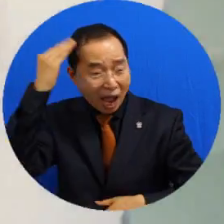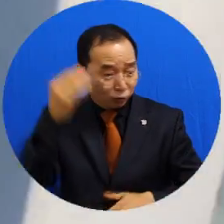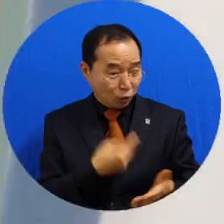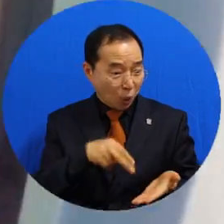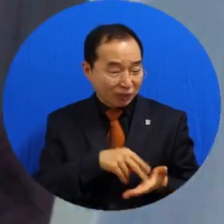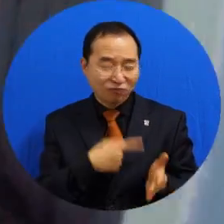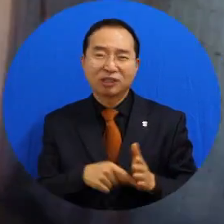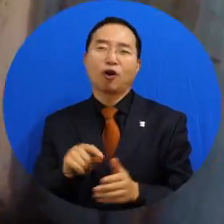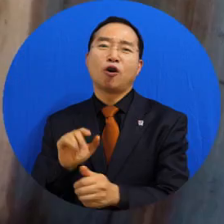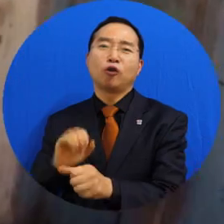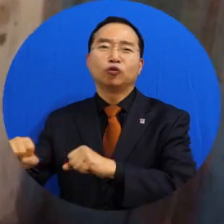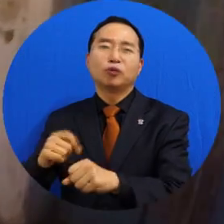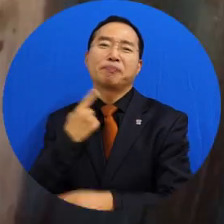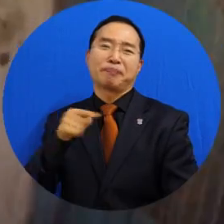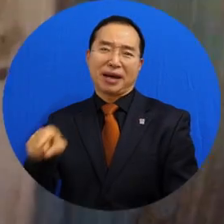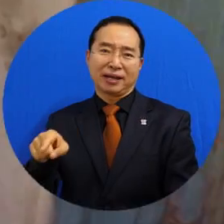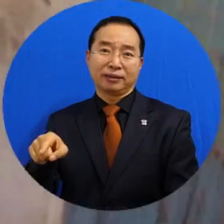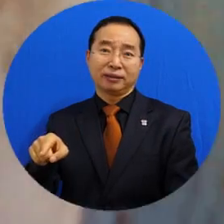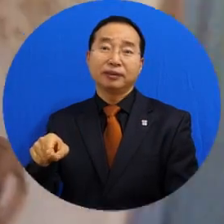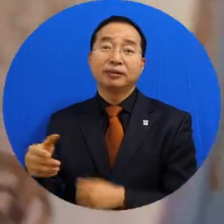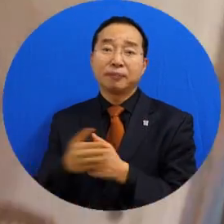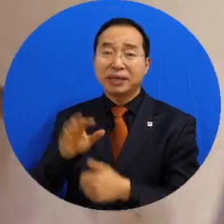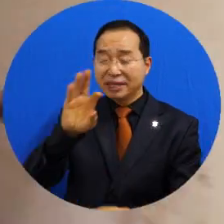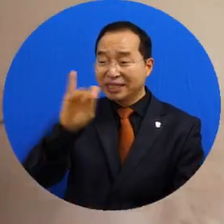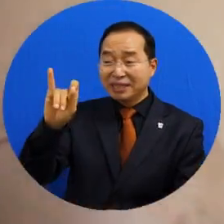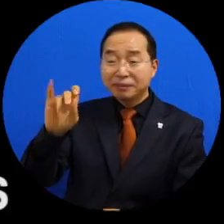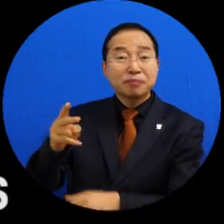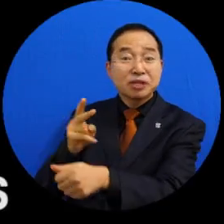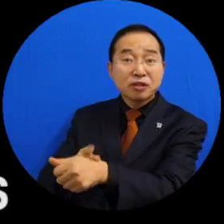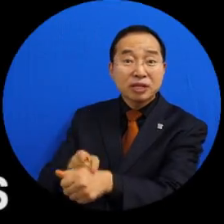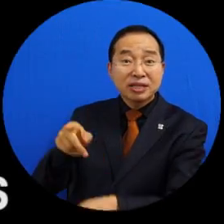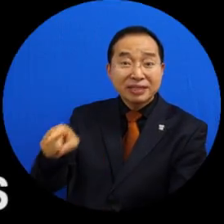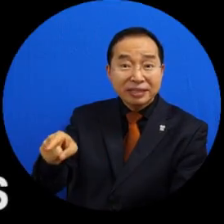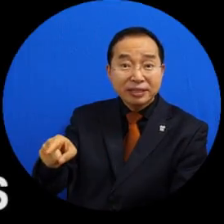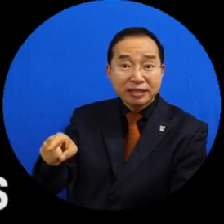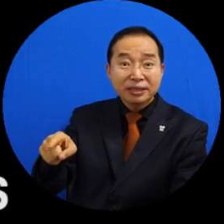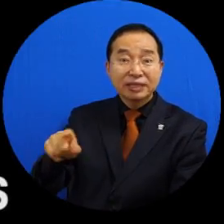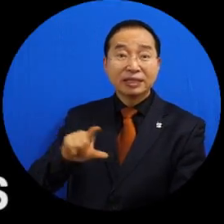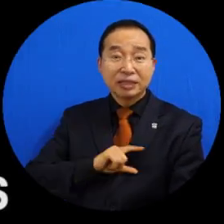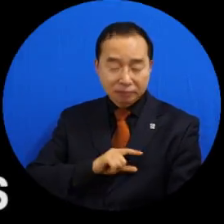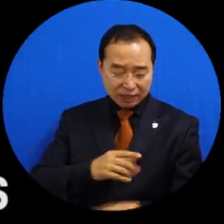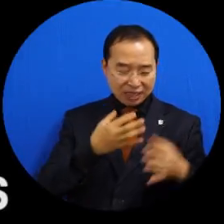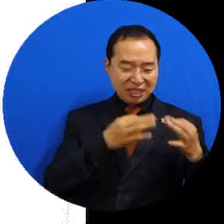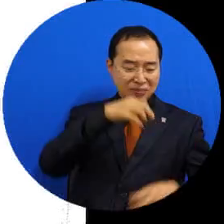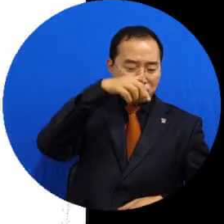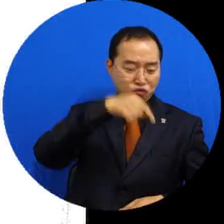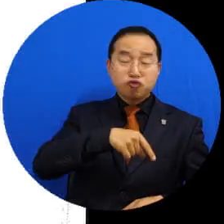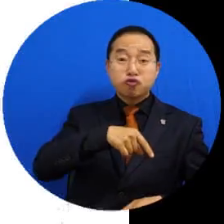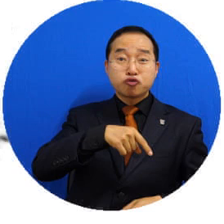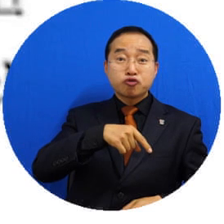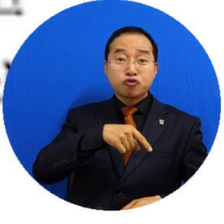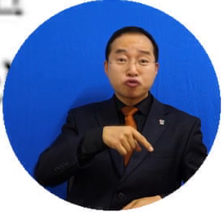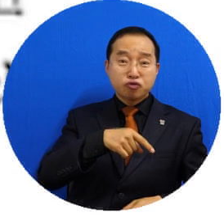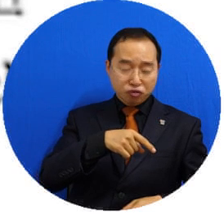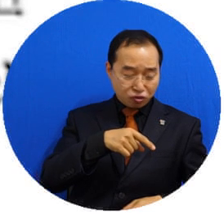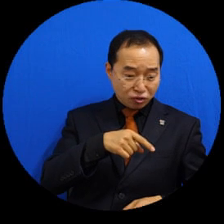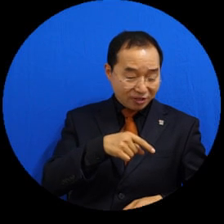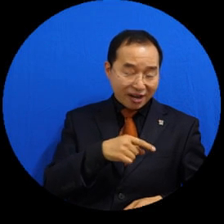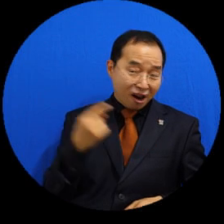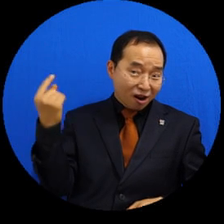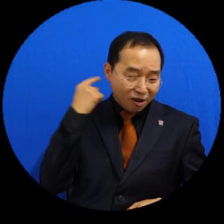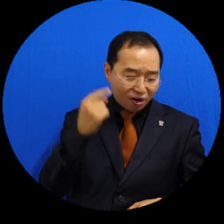against Japanese invasion force. For this effort, his name appears in Kim Gu's autobiography,